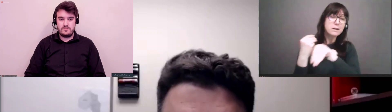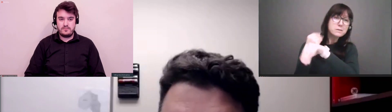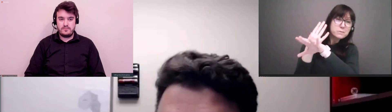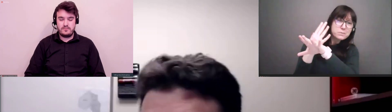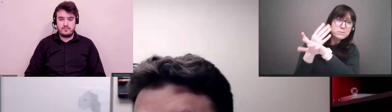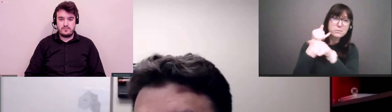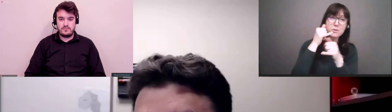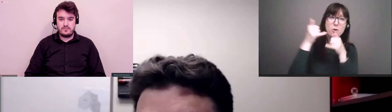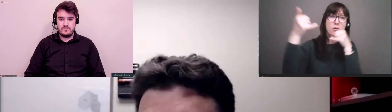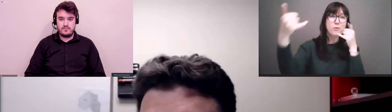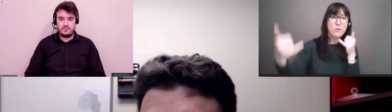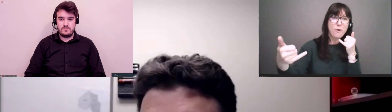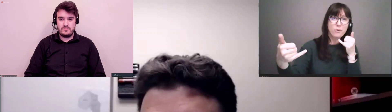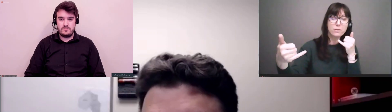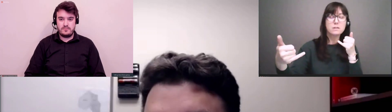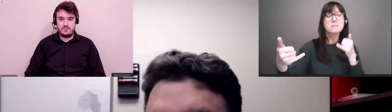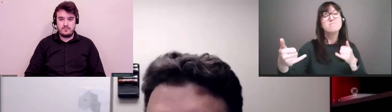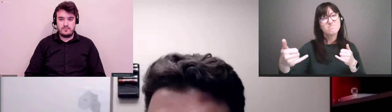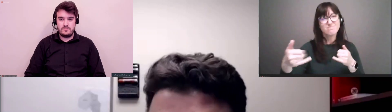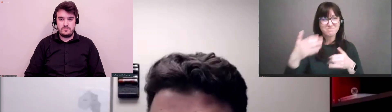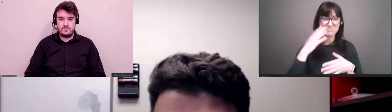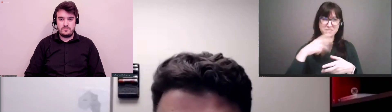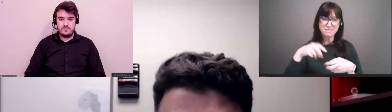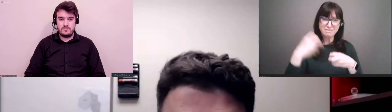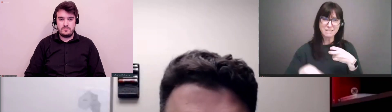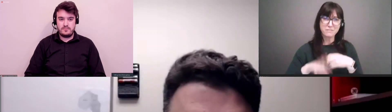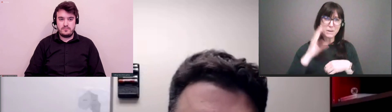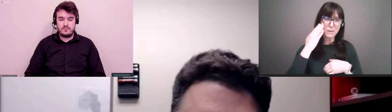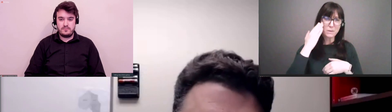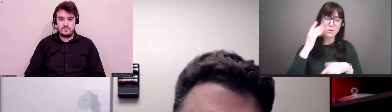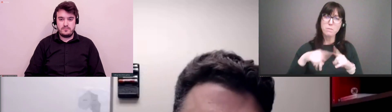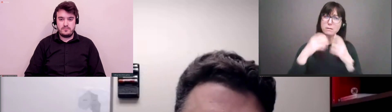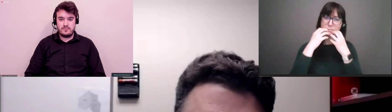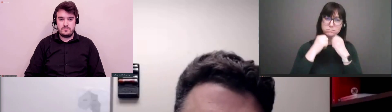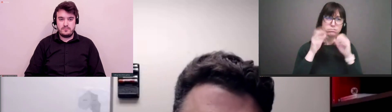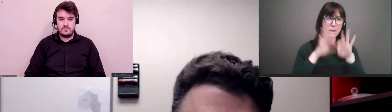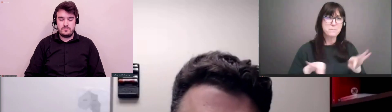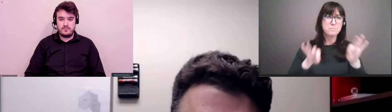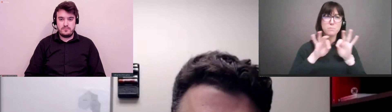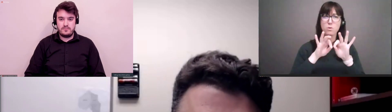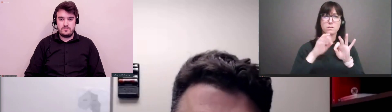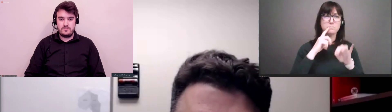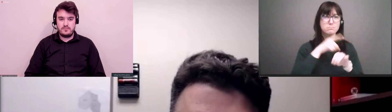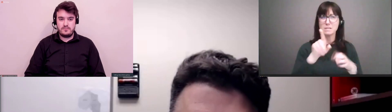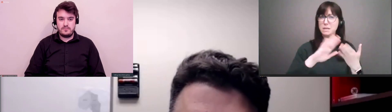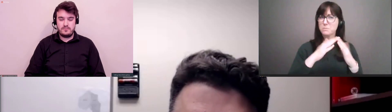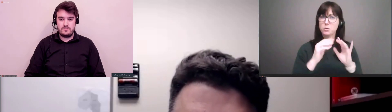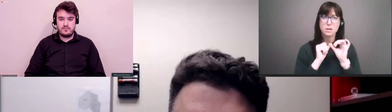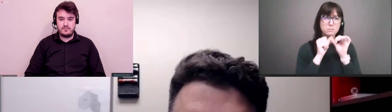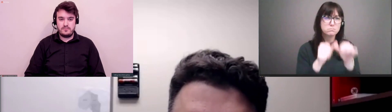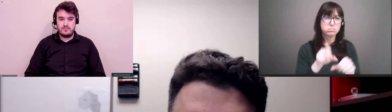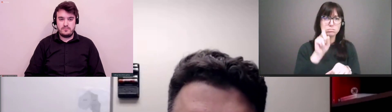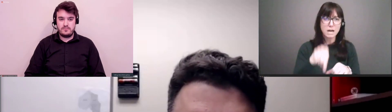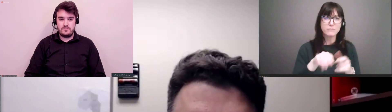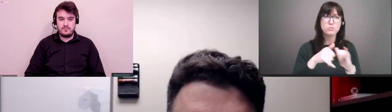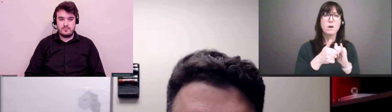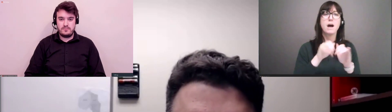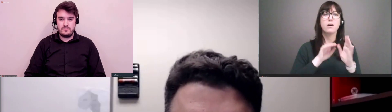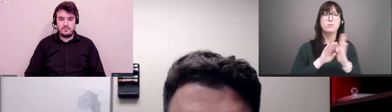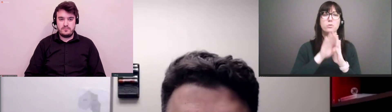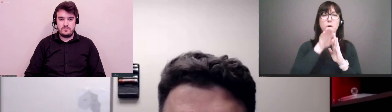We know this is not easy, but is vitally important in our continued efforts as a community to flatten the curve of